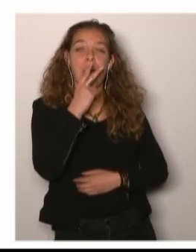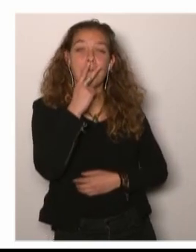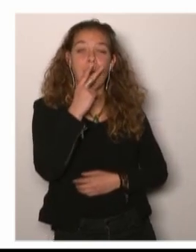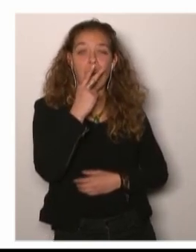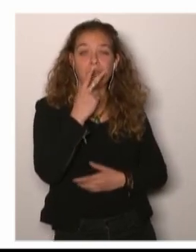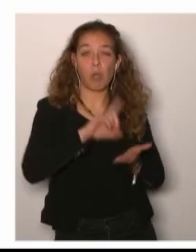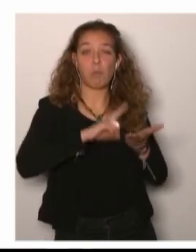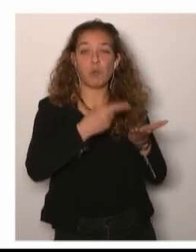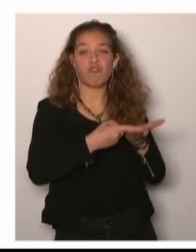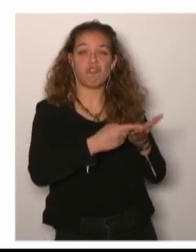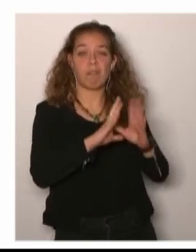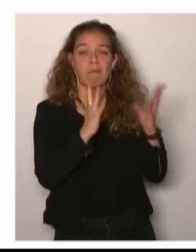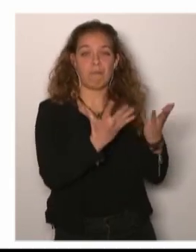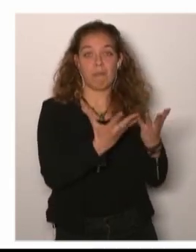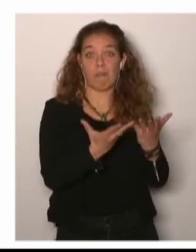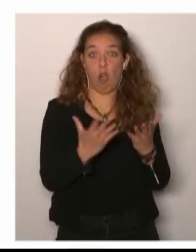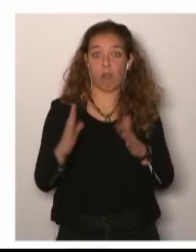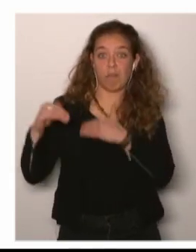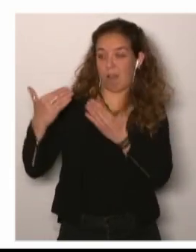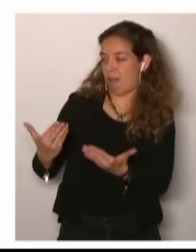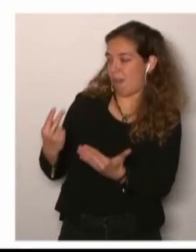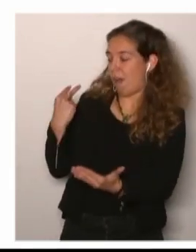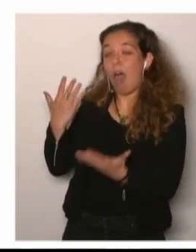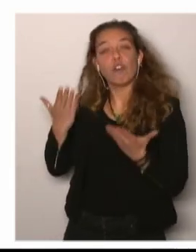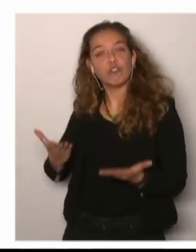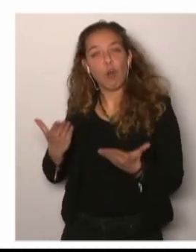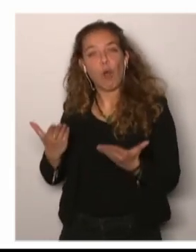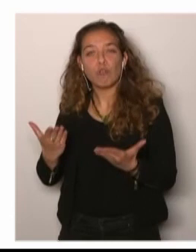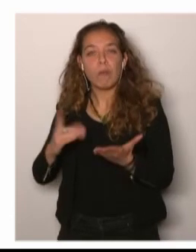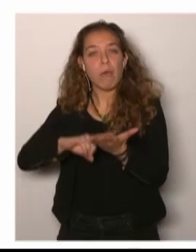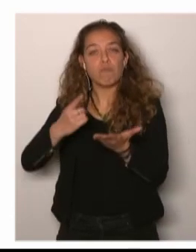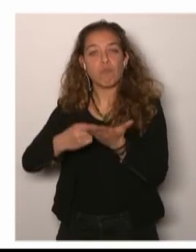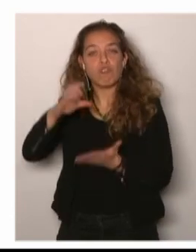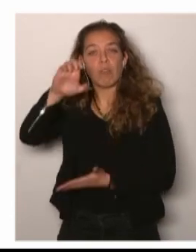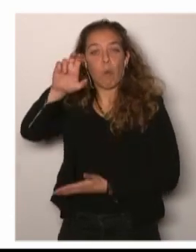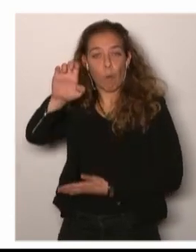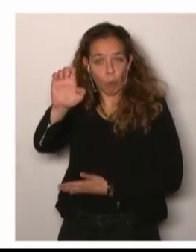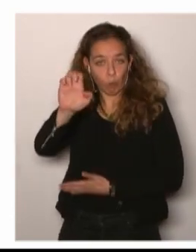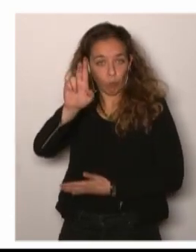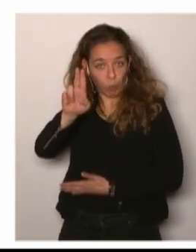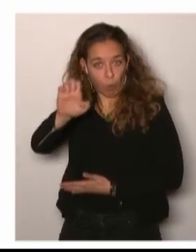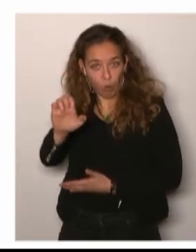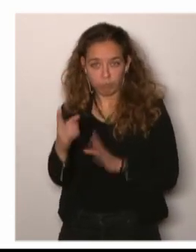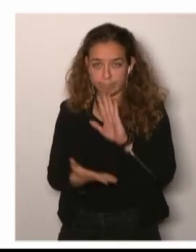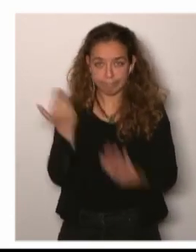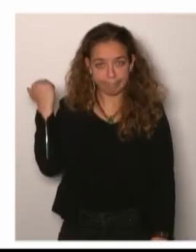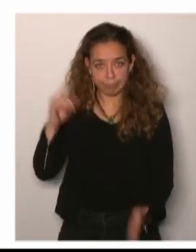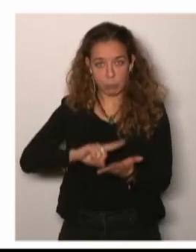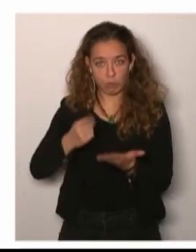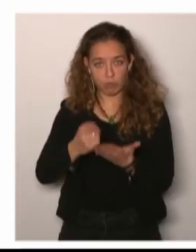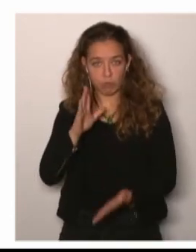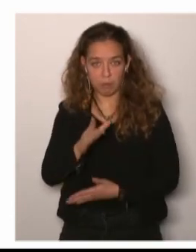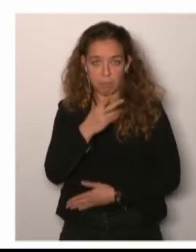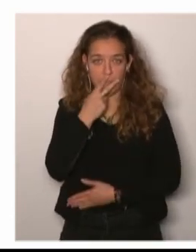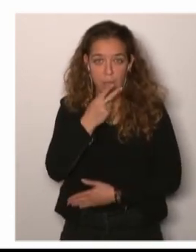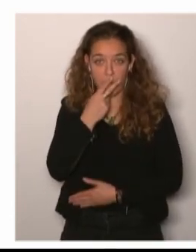EU budget, which was already a fight at that time, I can tell you. Now we have a different set of fights to carry out, I